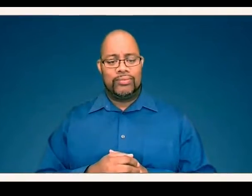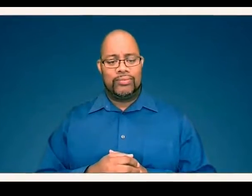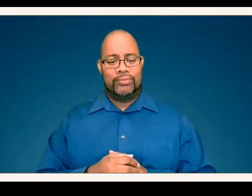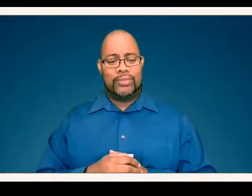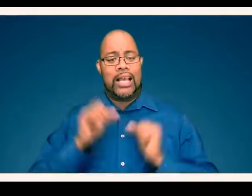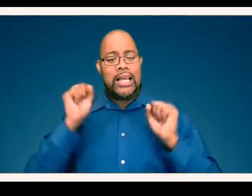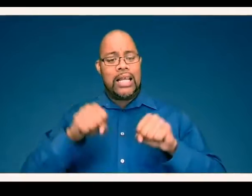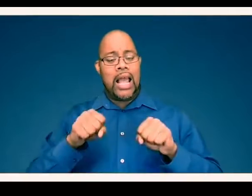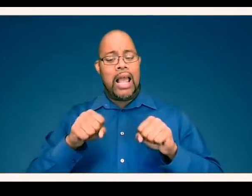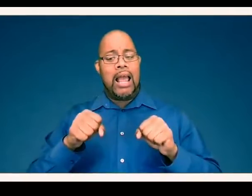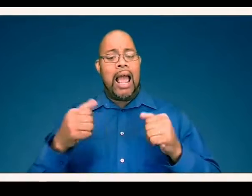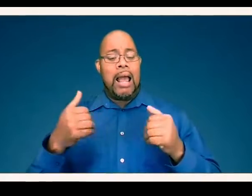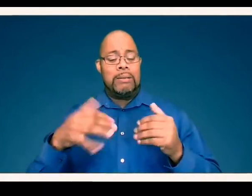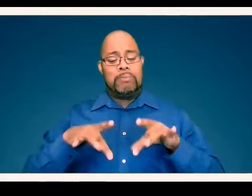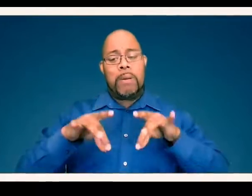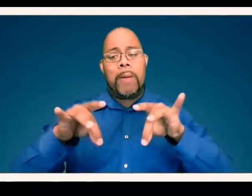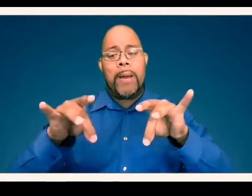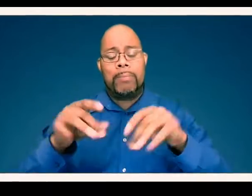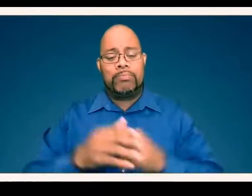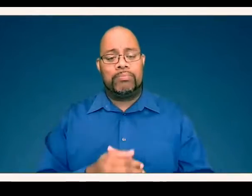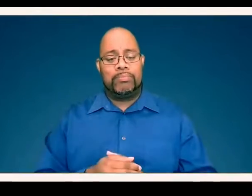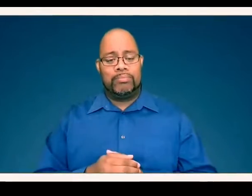system, and it could be potentially picking up